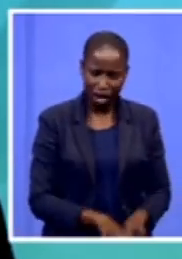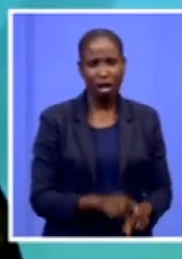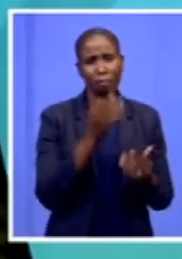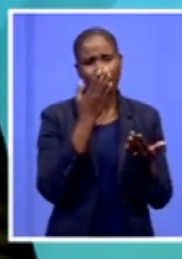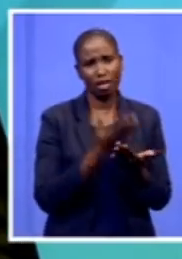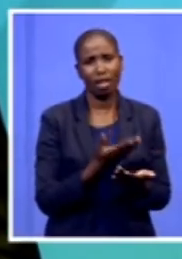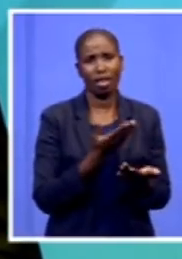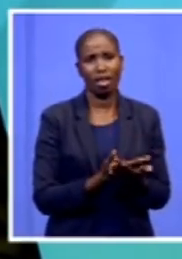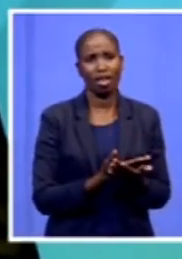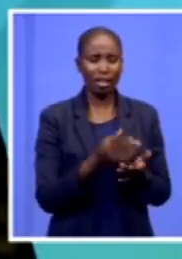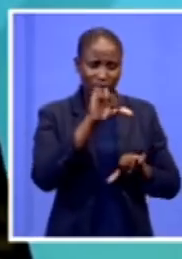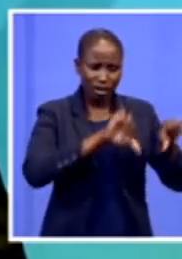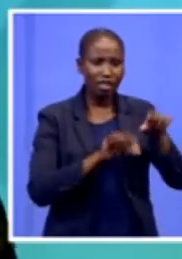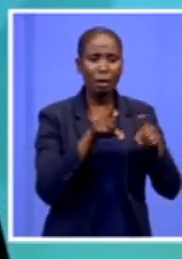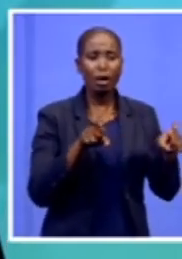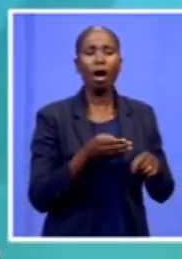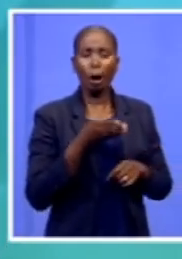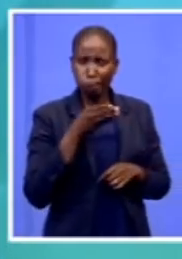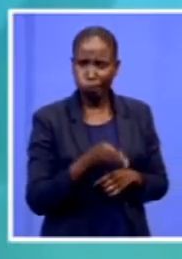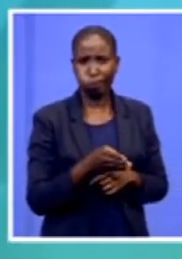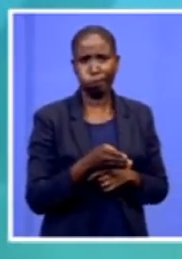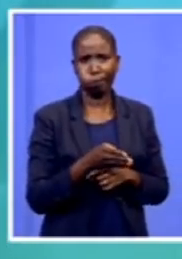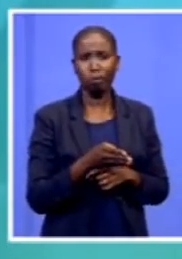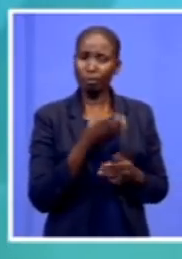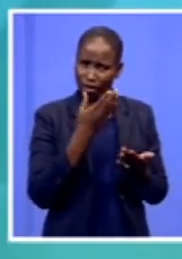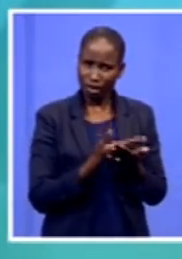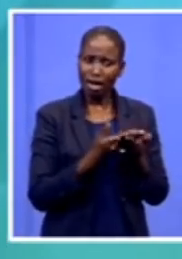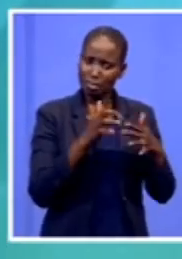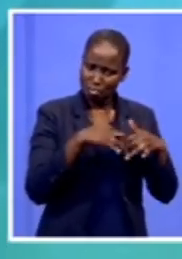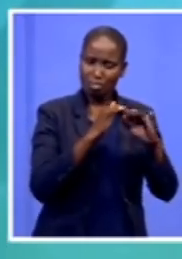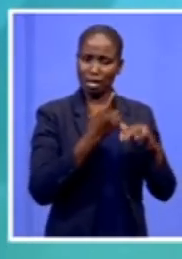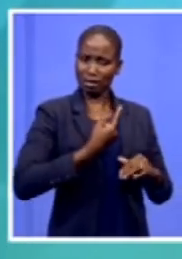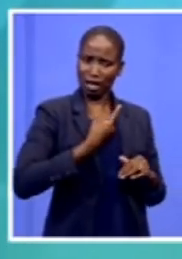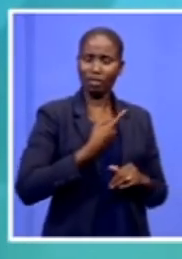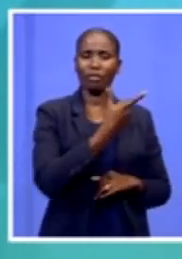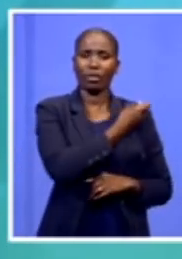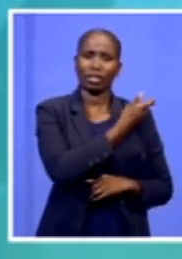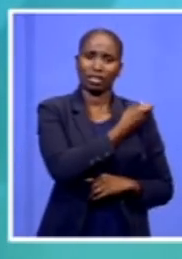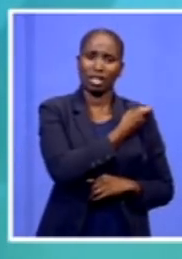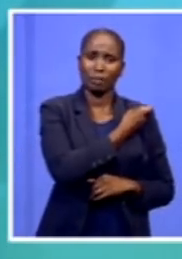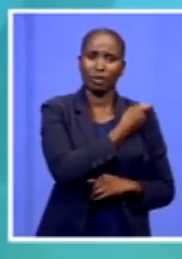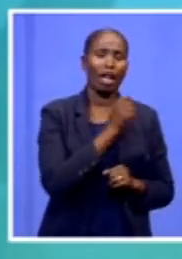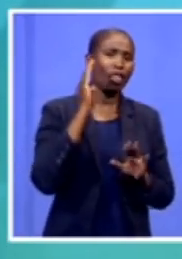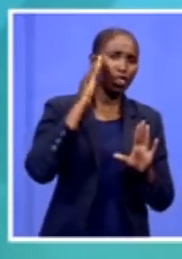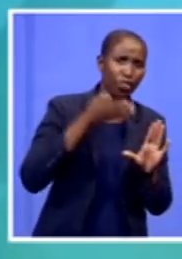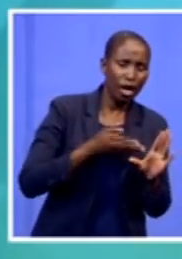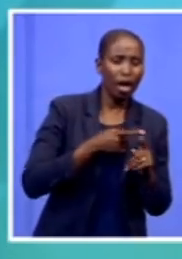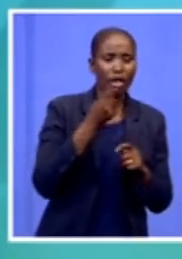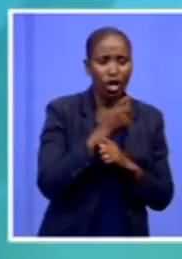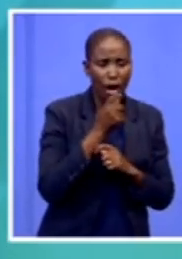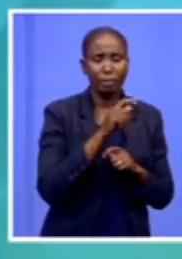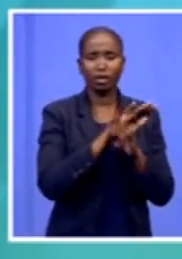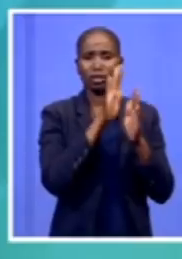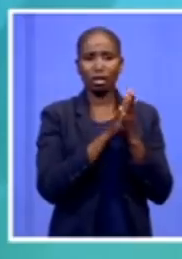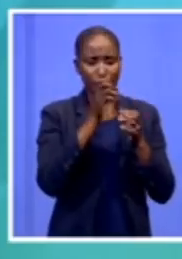industries to provide the vaccines, the therapeutics and diagnostics needed to manage African